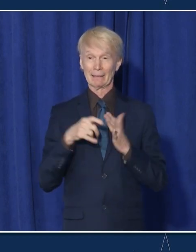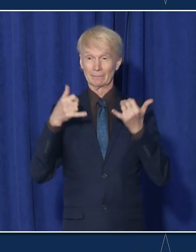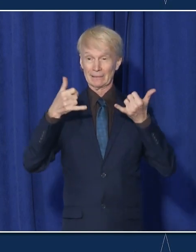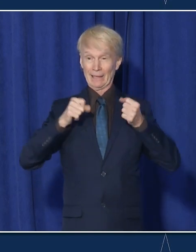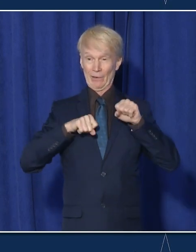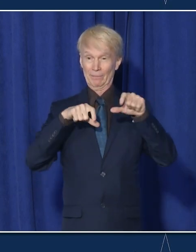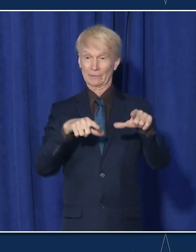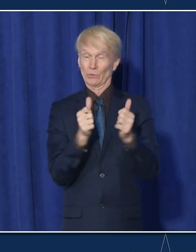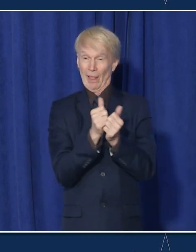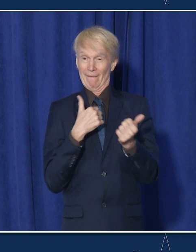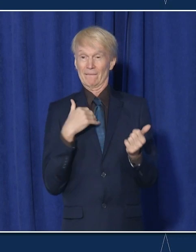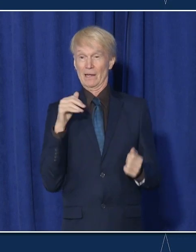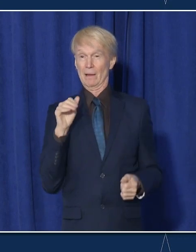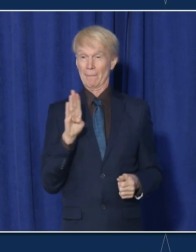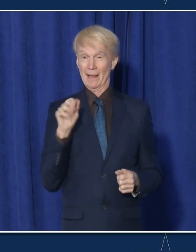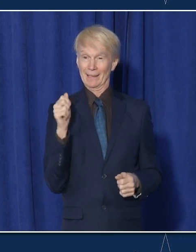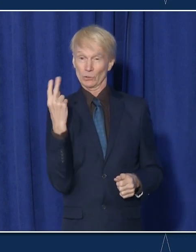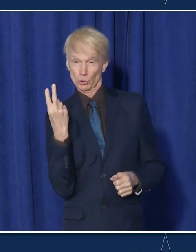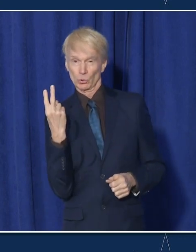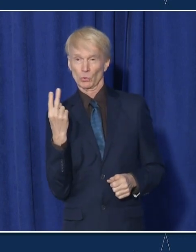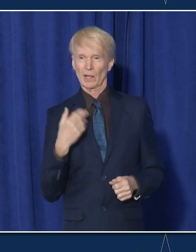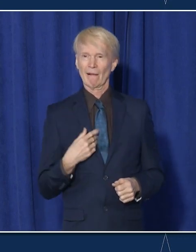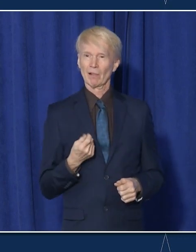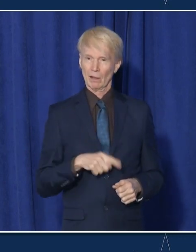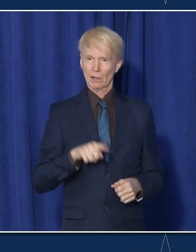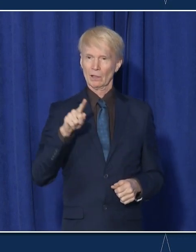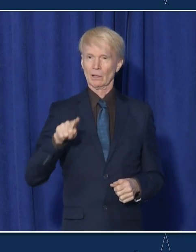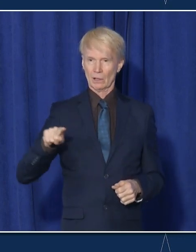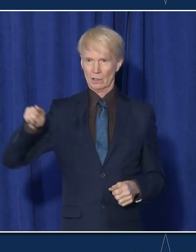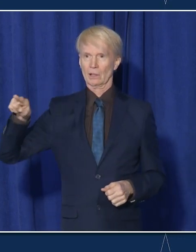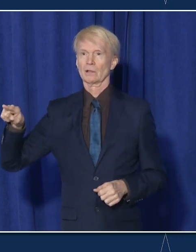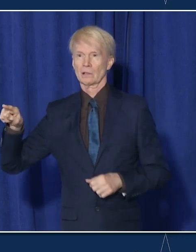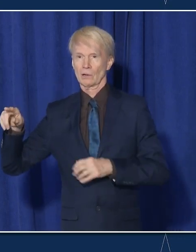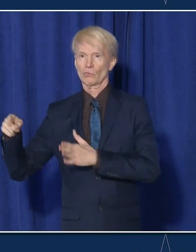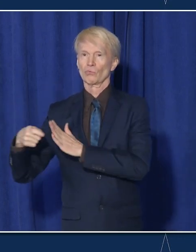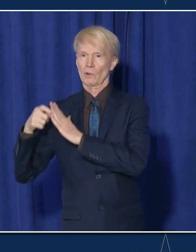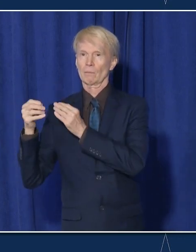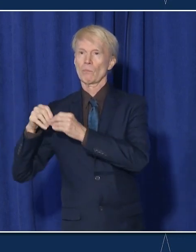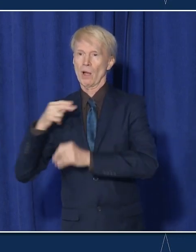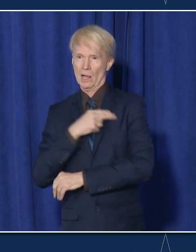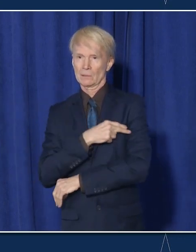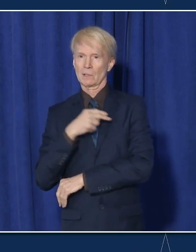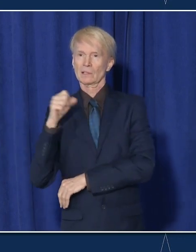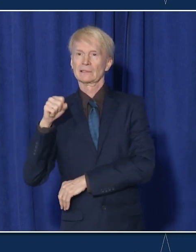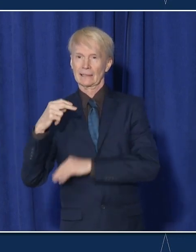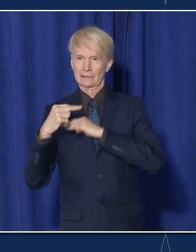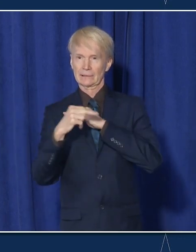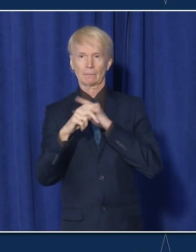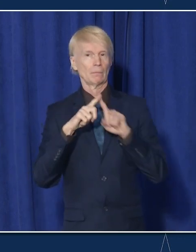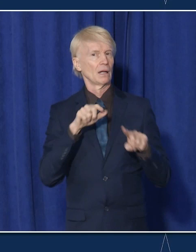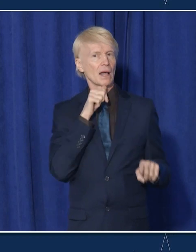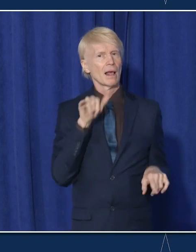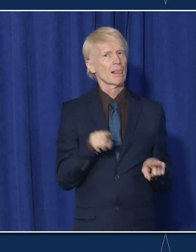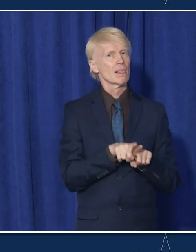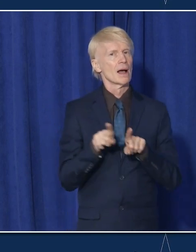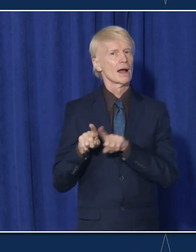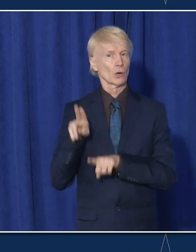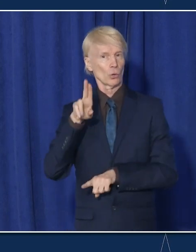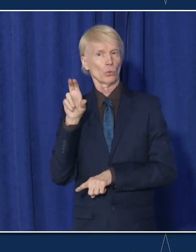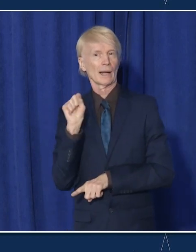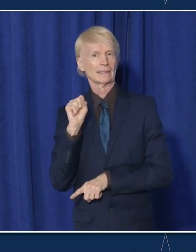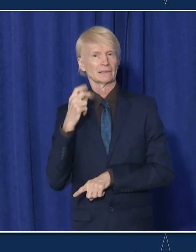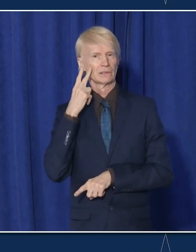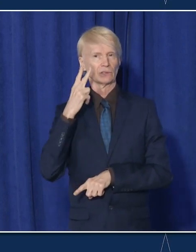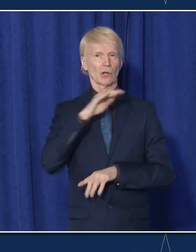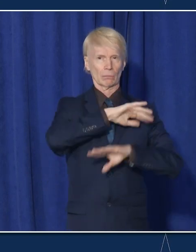with BA2 is having a little bit of an impact on hospitalizations, but nothing compared to what we had here with